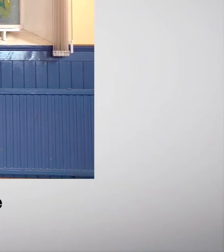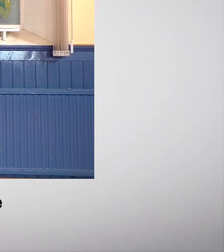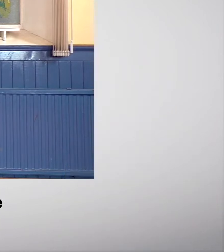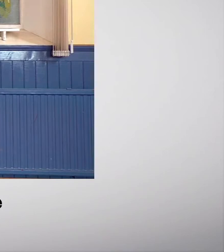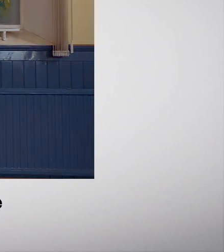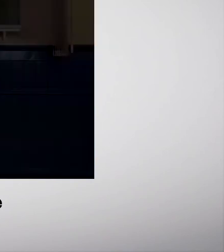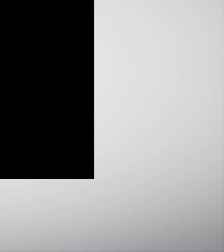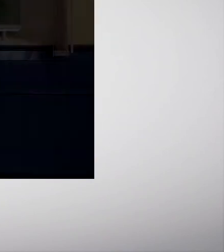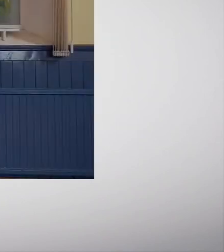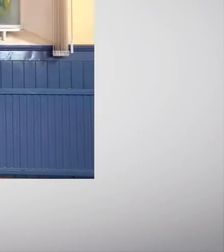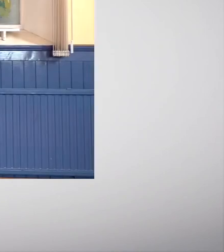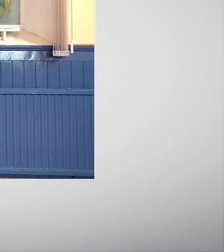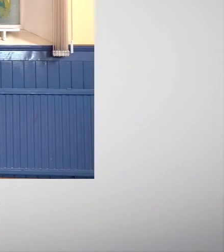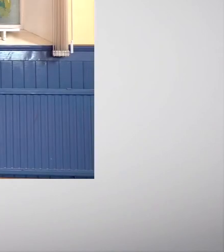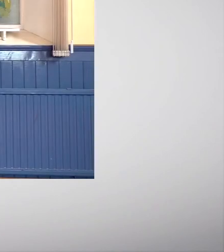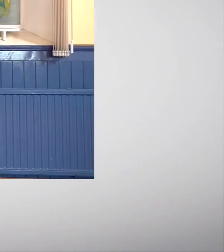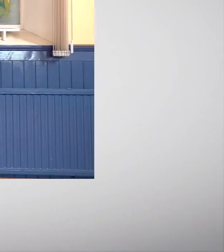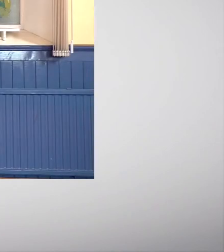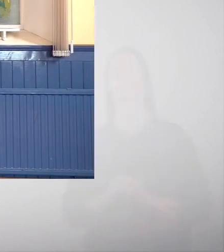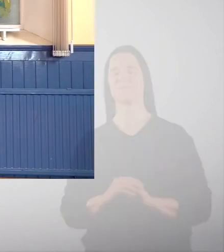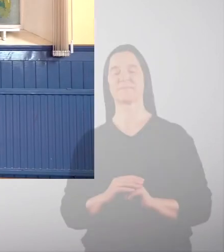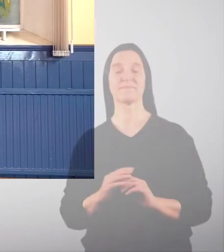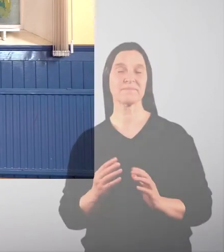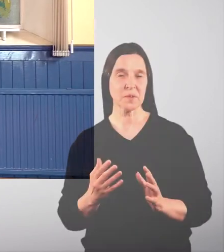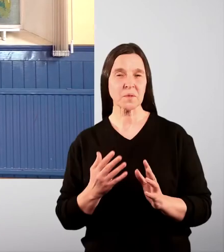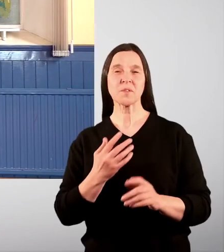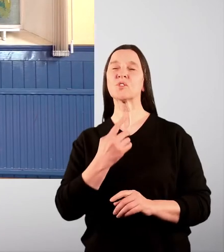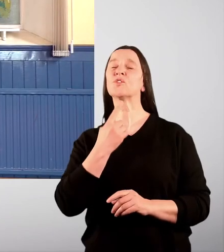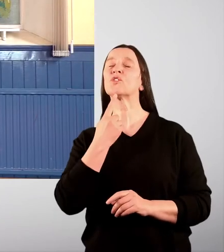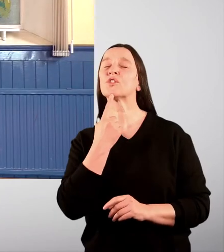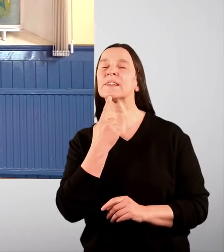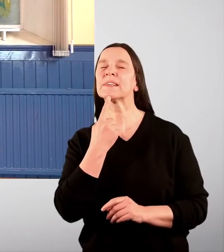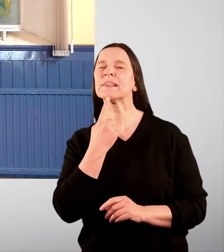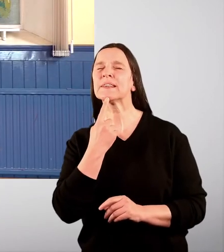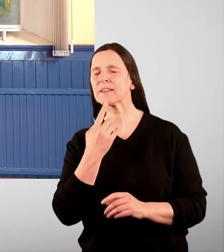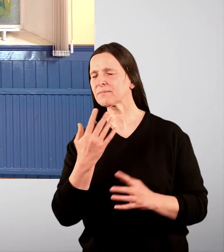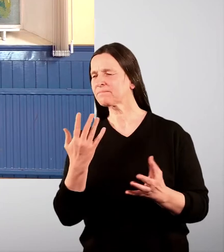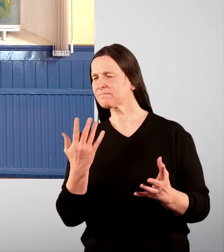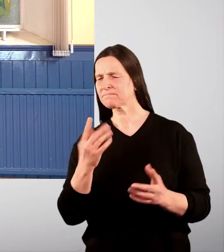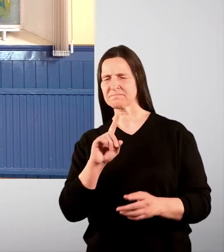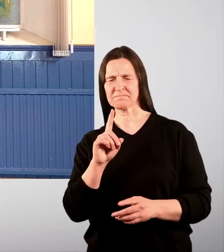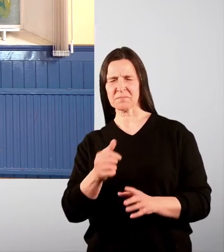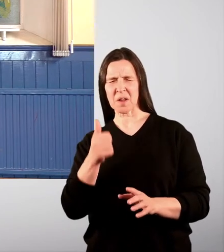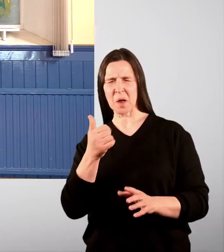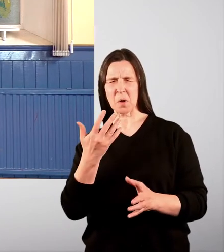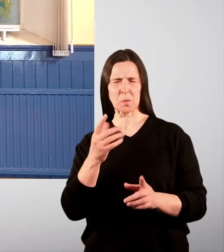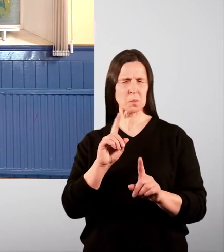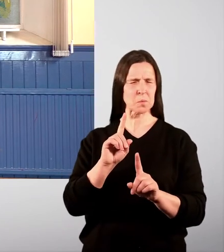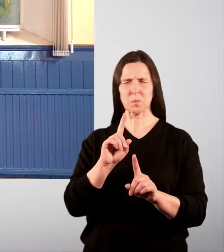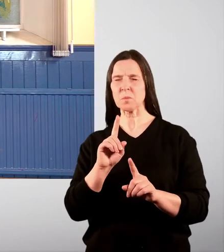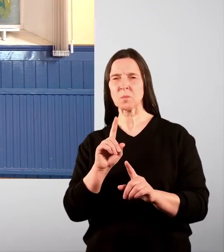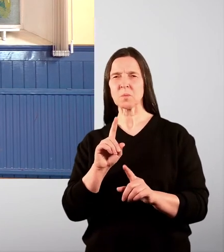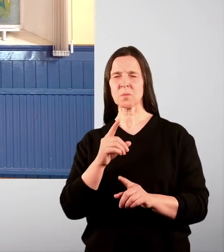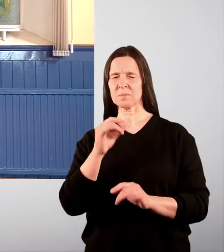somewhere else in the T-zone. The chin. Now, a lot of people think that the chin isn't a good place to strike someone because it's quite a